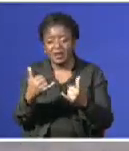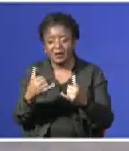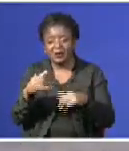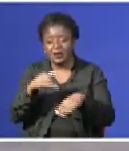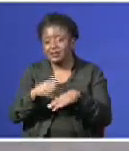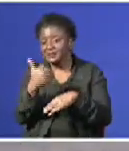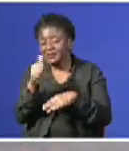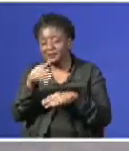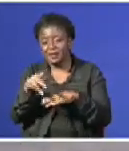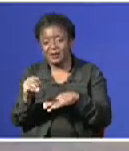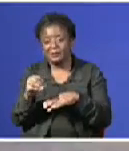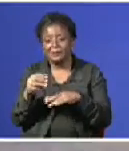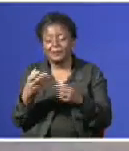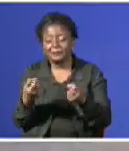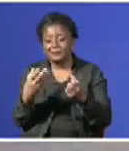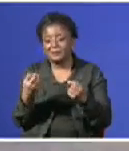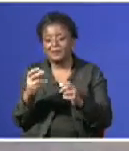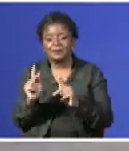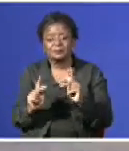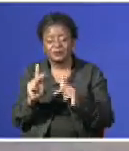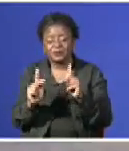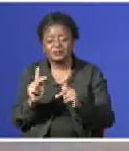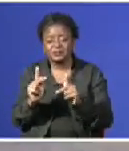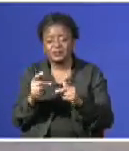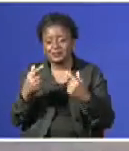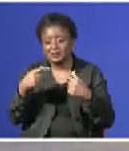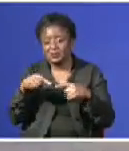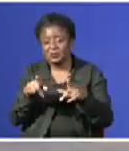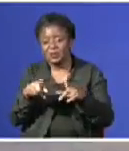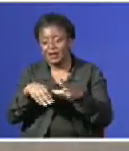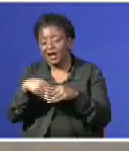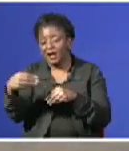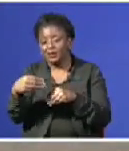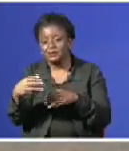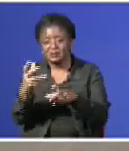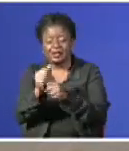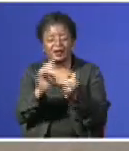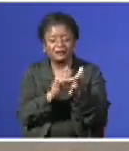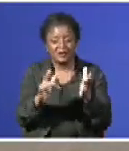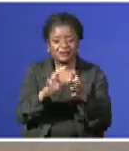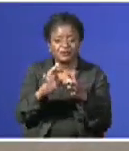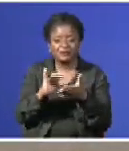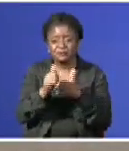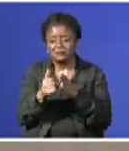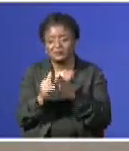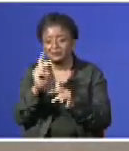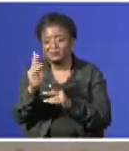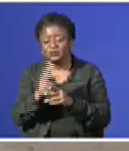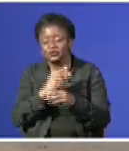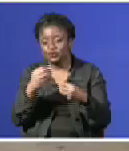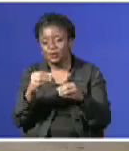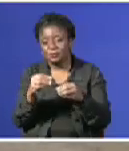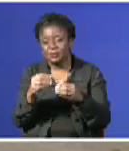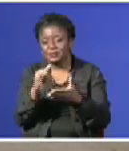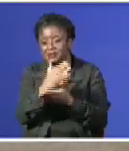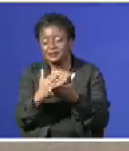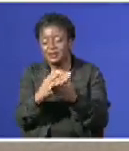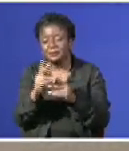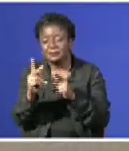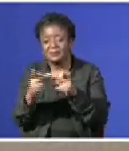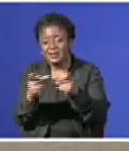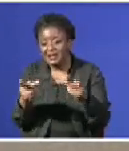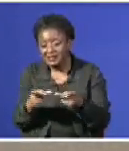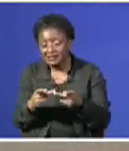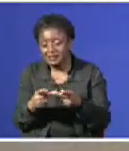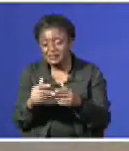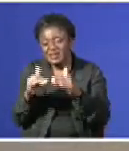in droves to take advantage of places open for business. Now, those places coming with limited services, of course, with restaurants only open